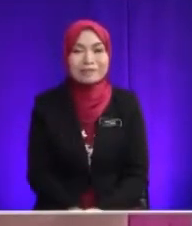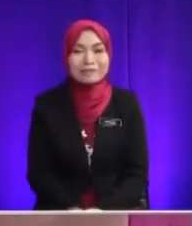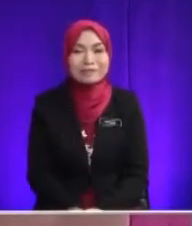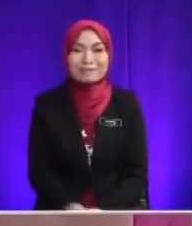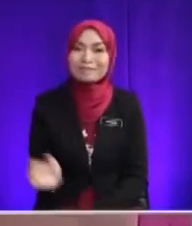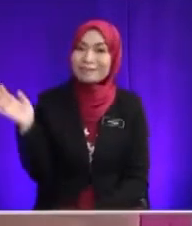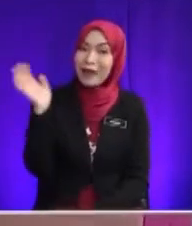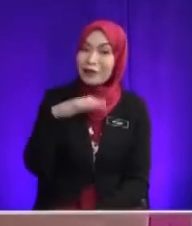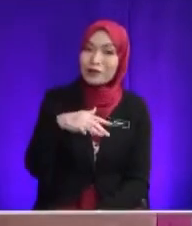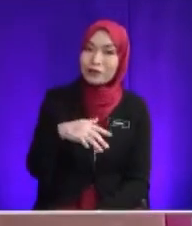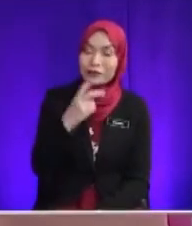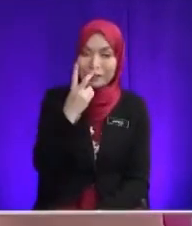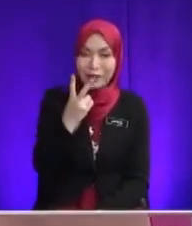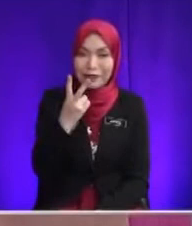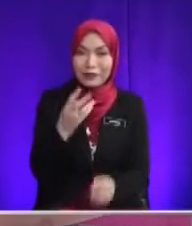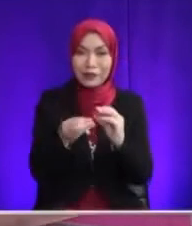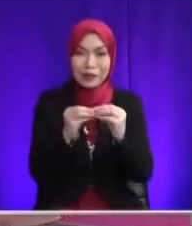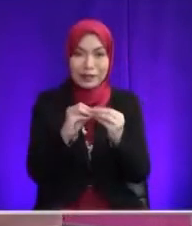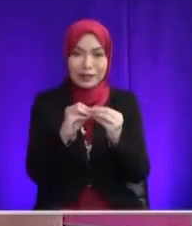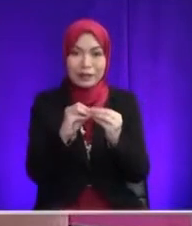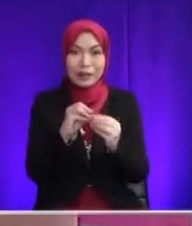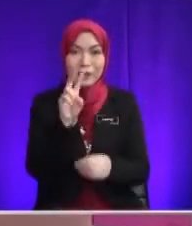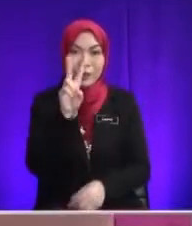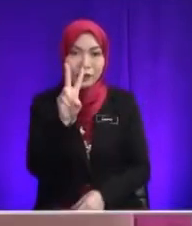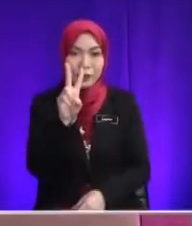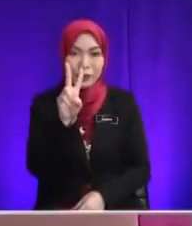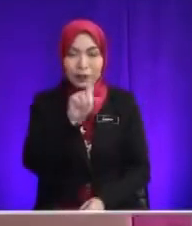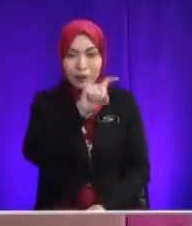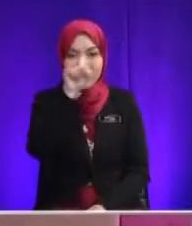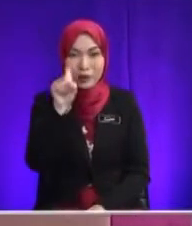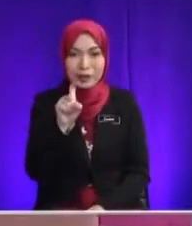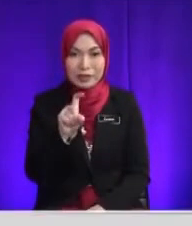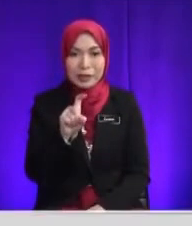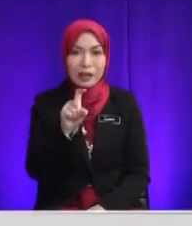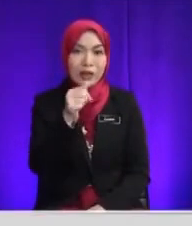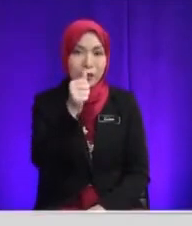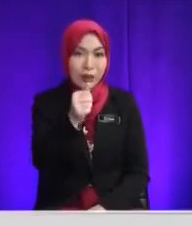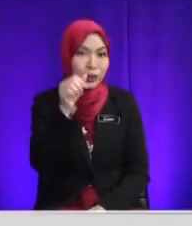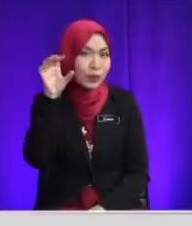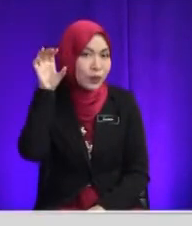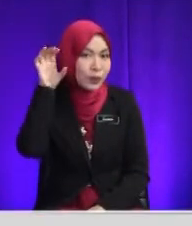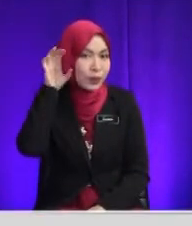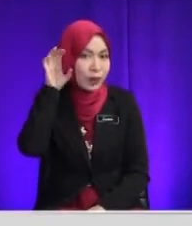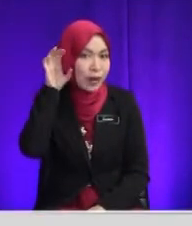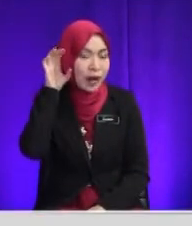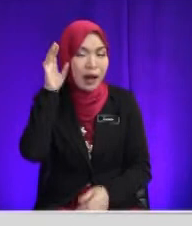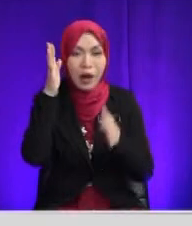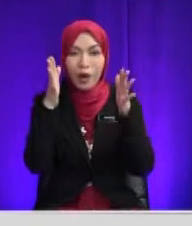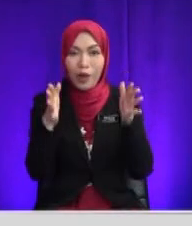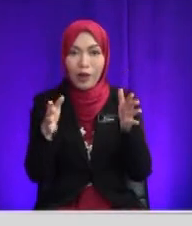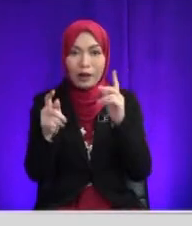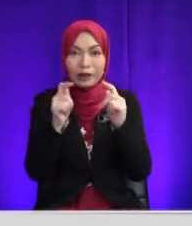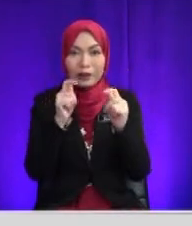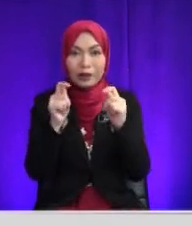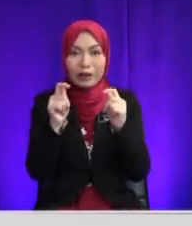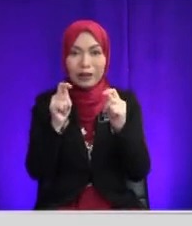let's proceed with the second question. Okay, for the second question, you hear two people talking about an escaped criminal. So let's let the